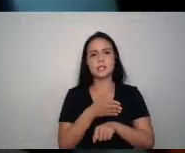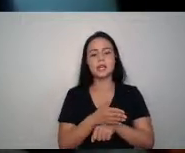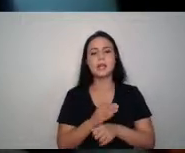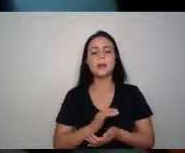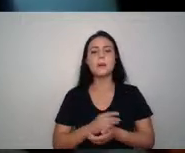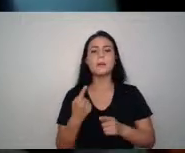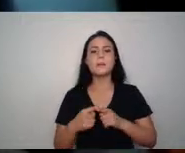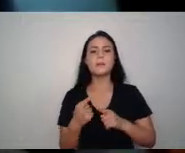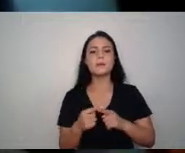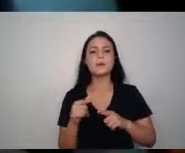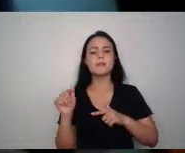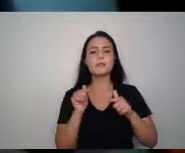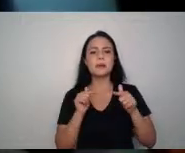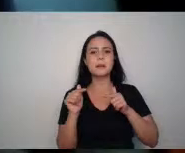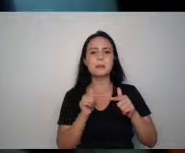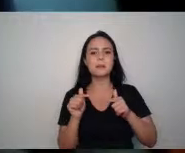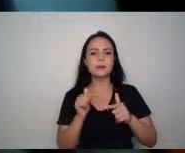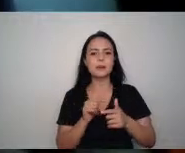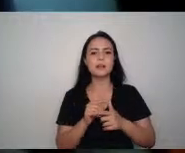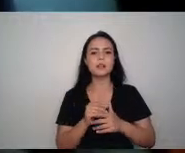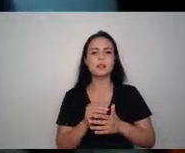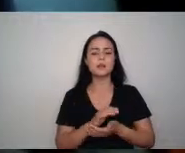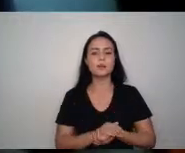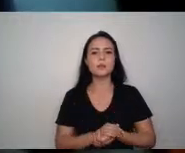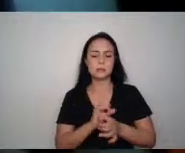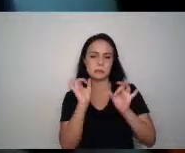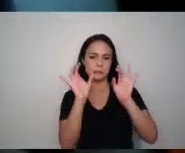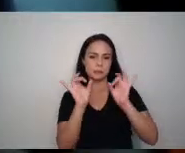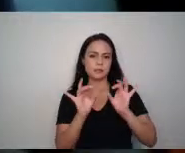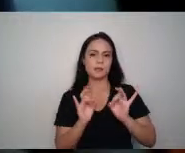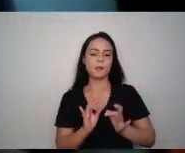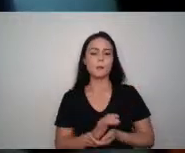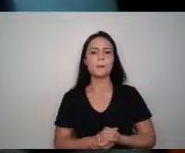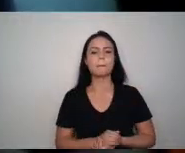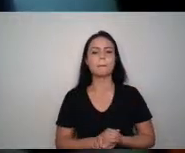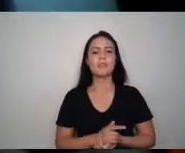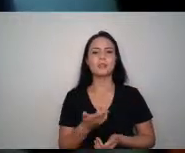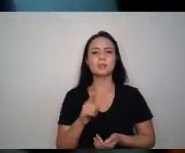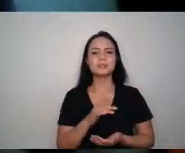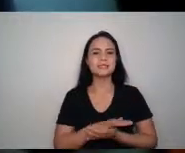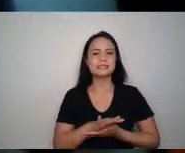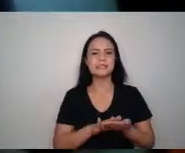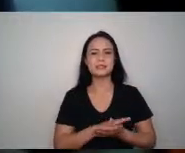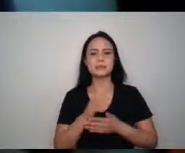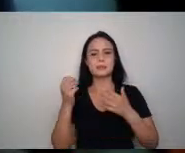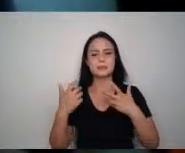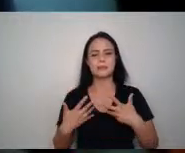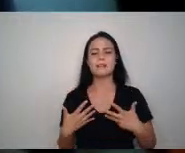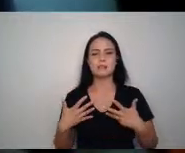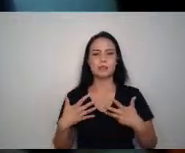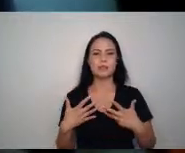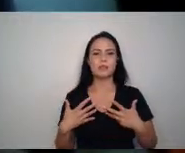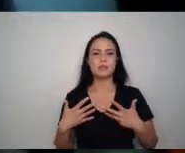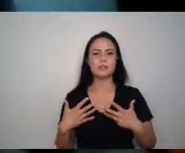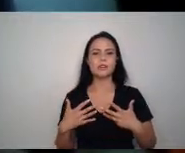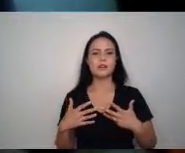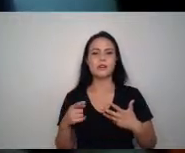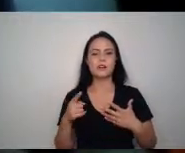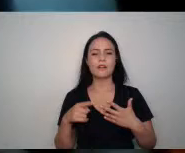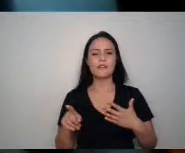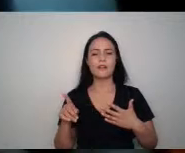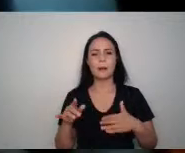they continue carrying out this activity because cheap labor, there is cheap labor, and there are very